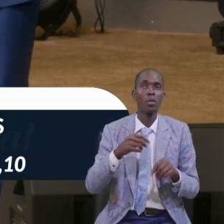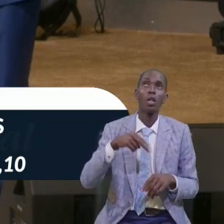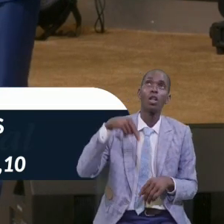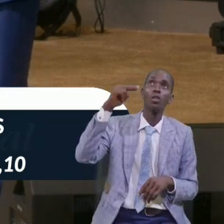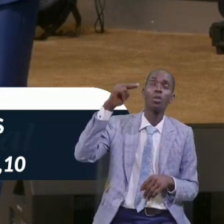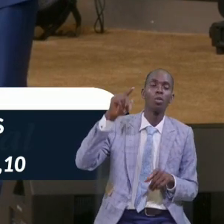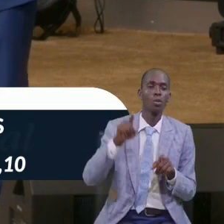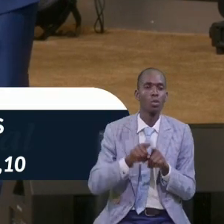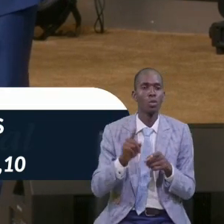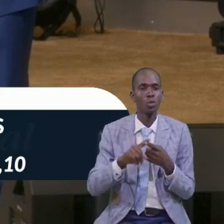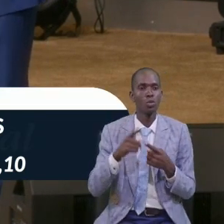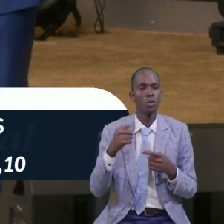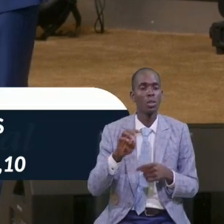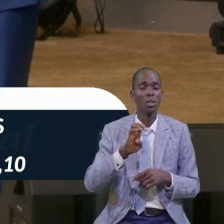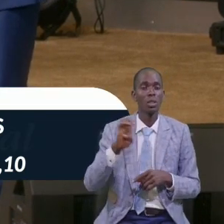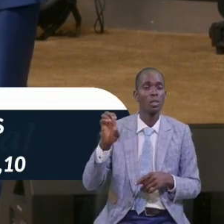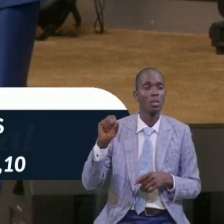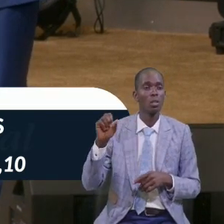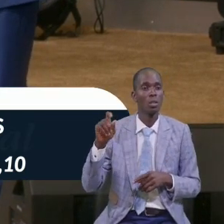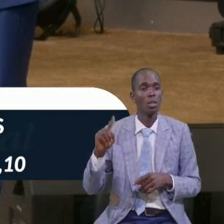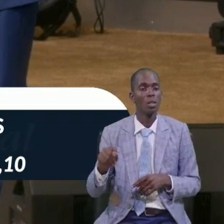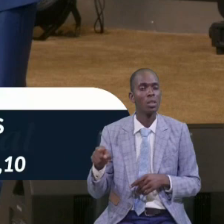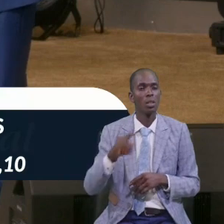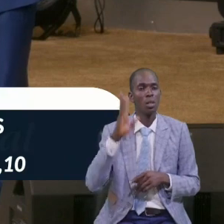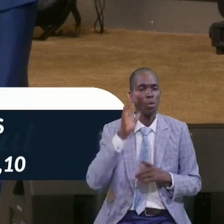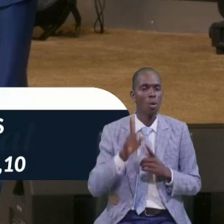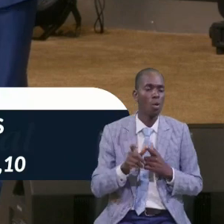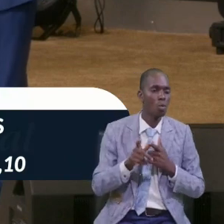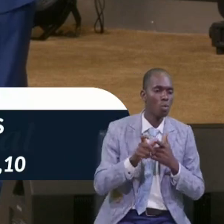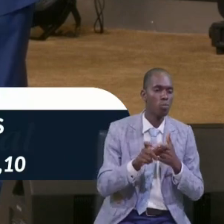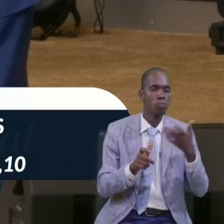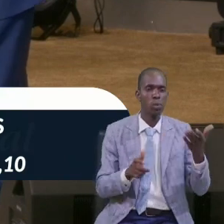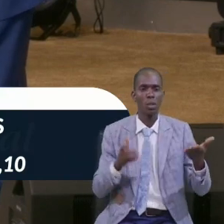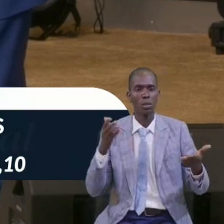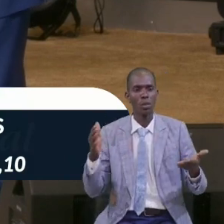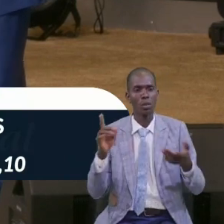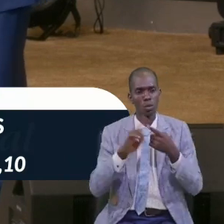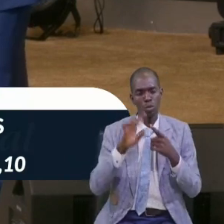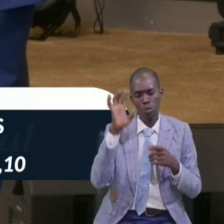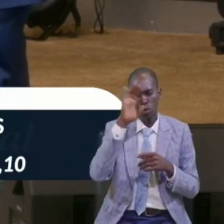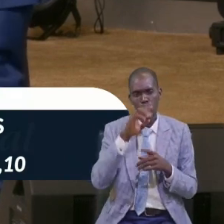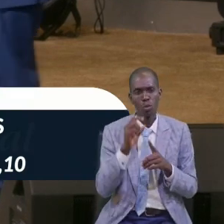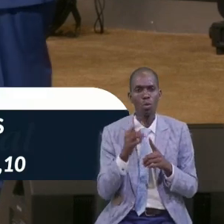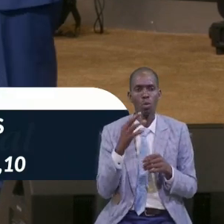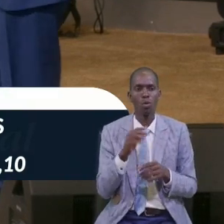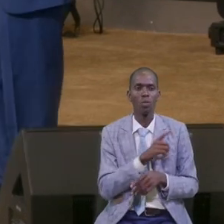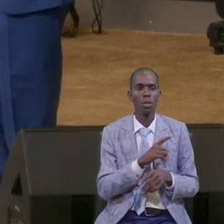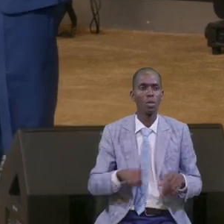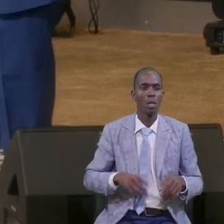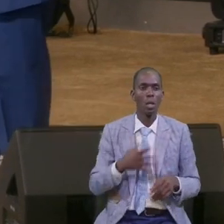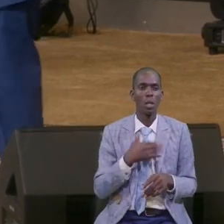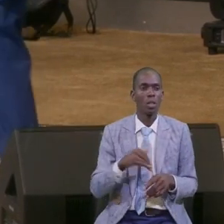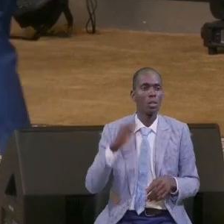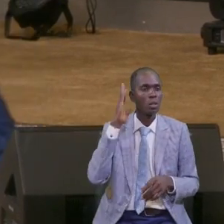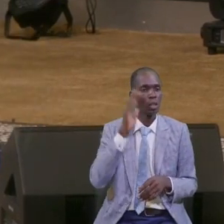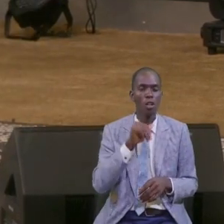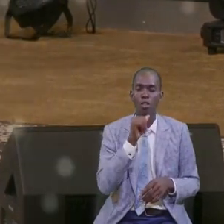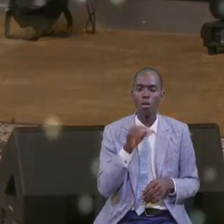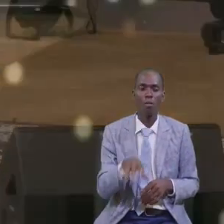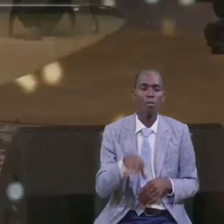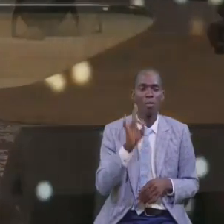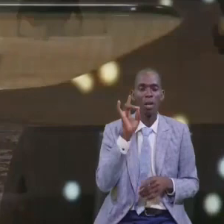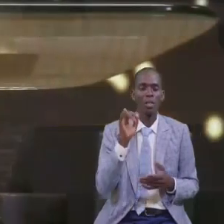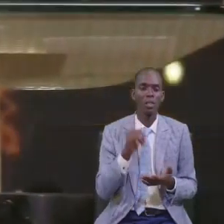the east. They shall run to and fro to seek the words of the Lord, and they shall